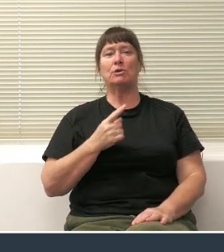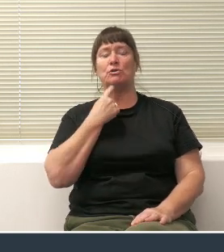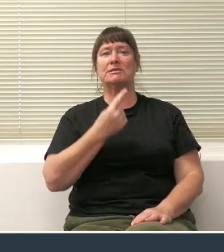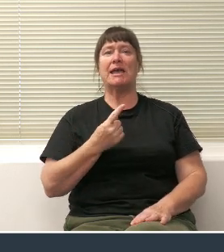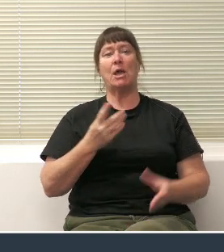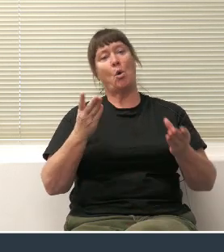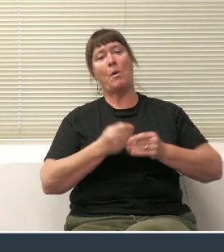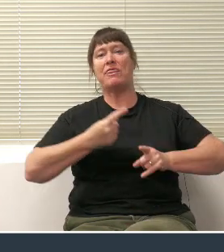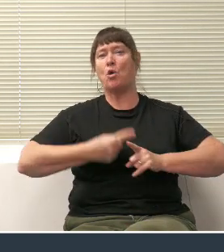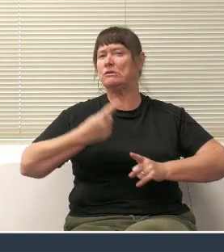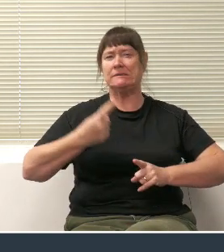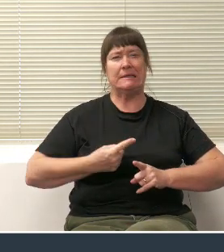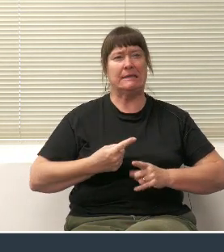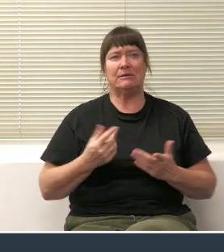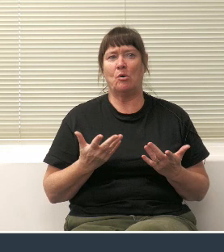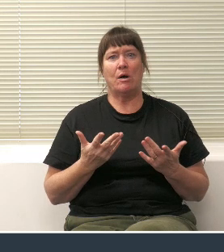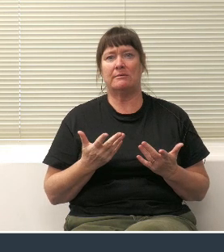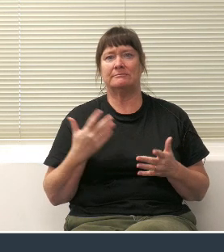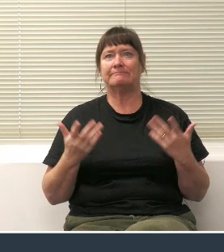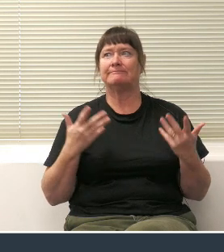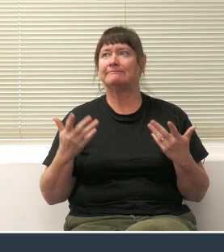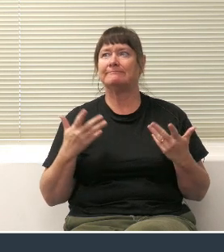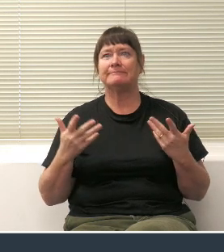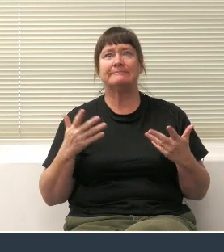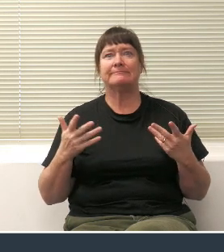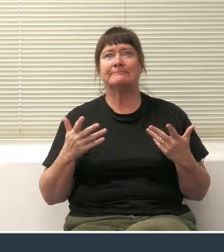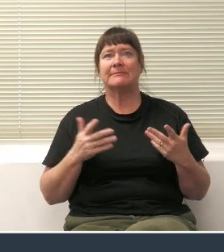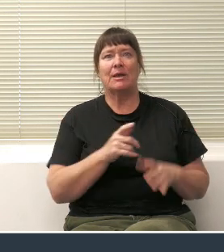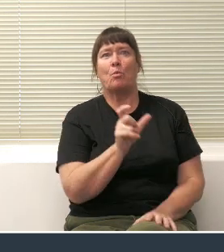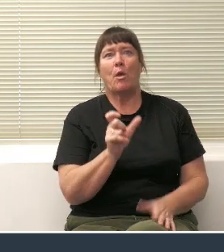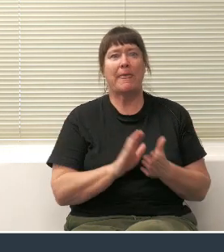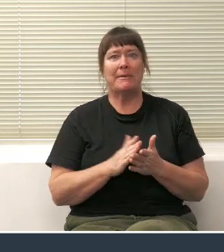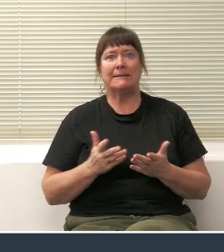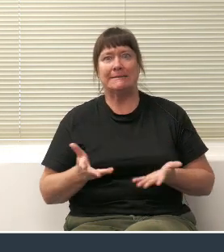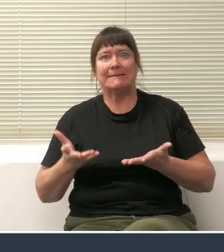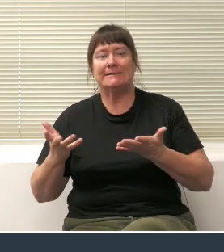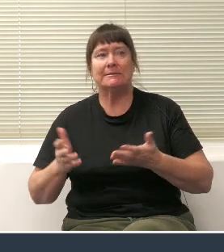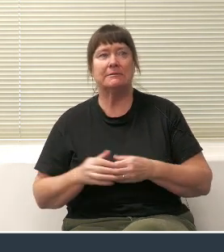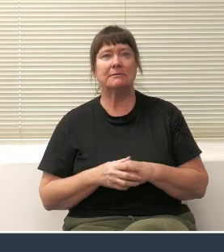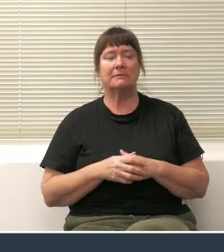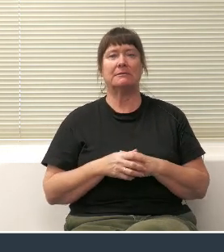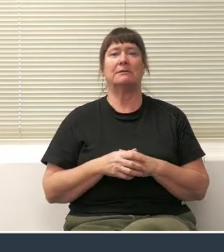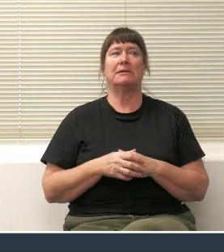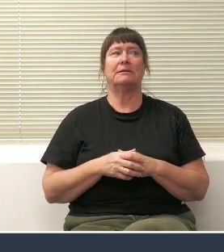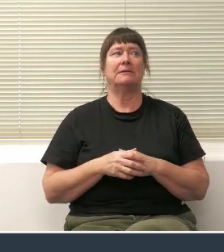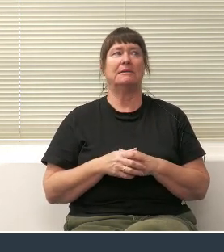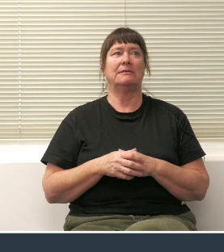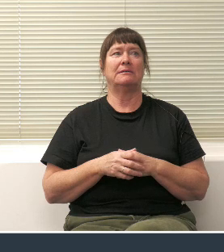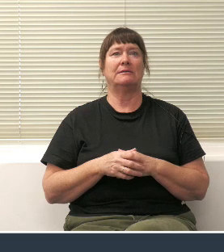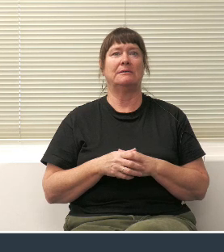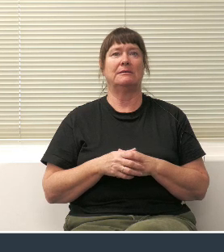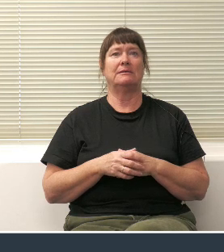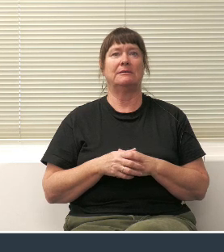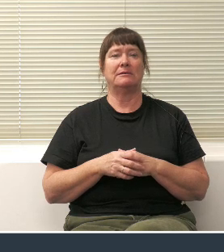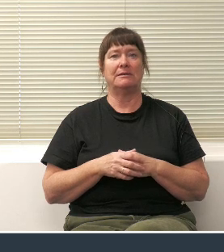urgency or a word that keeps the foot on the throttle. Through the chair, I think everyone,